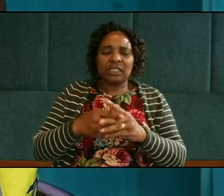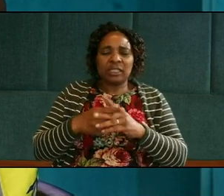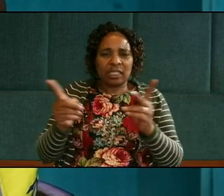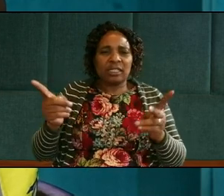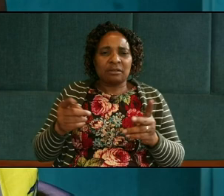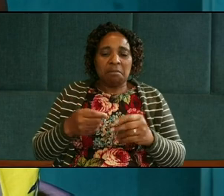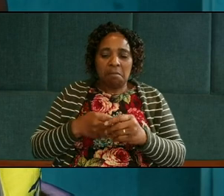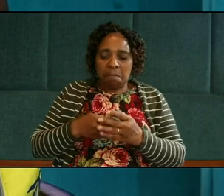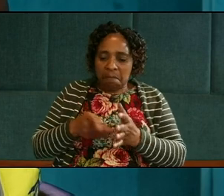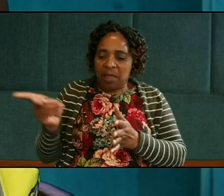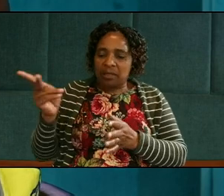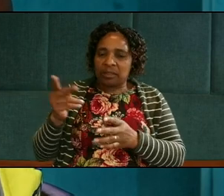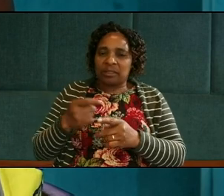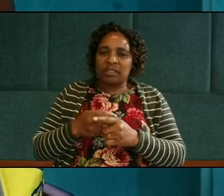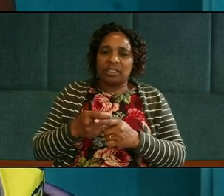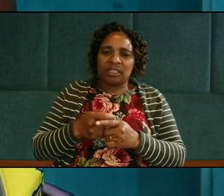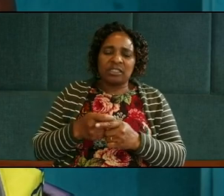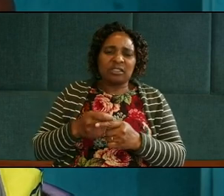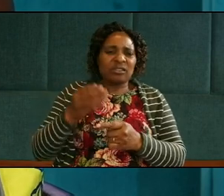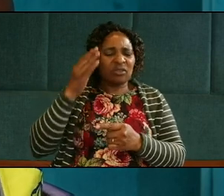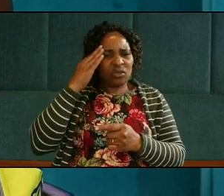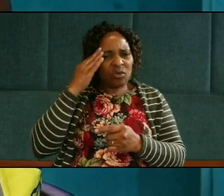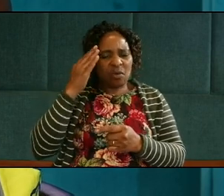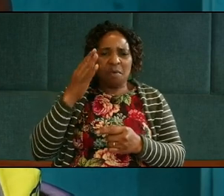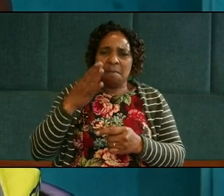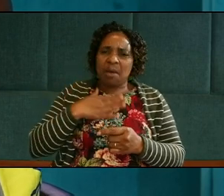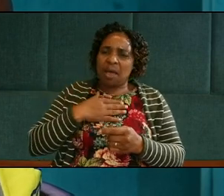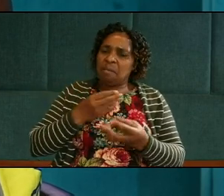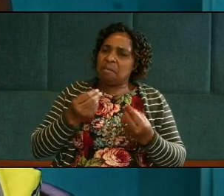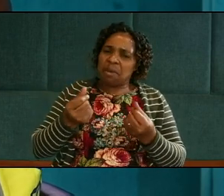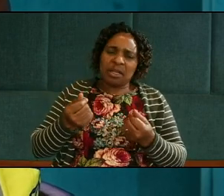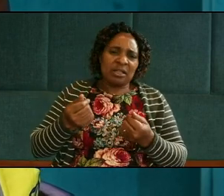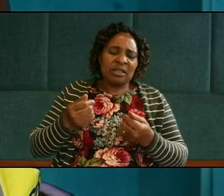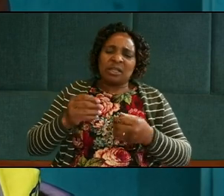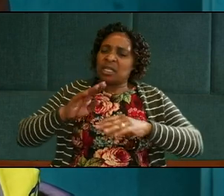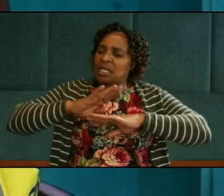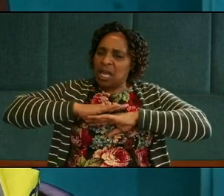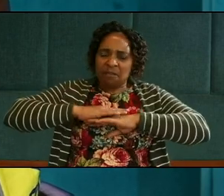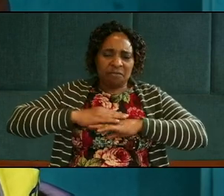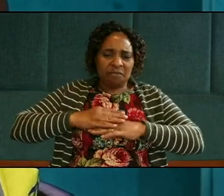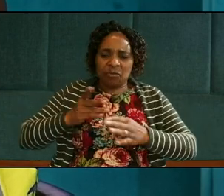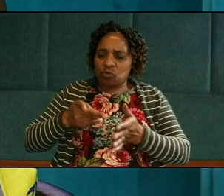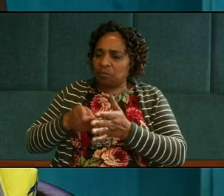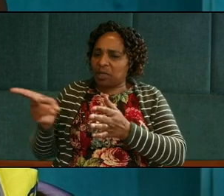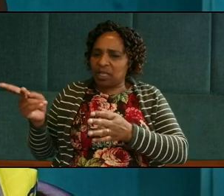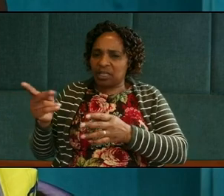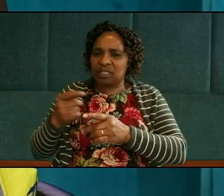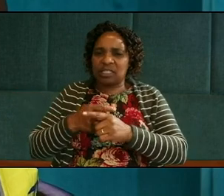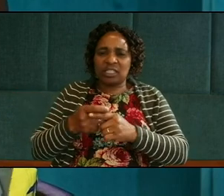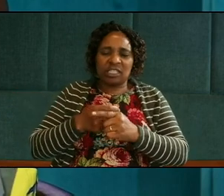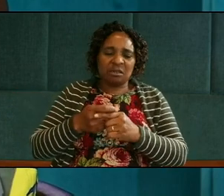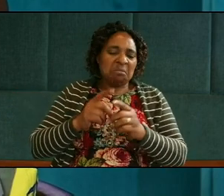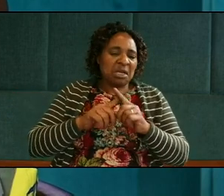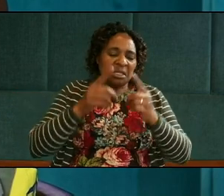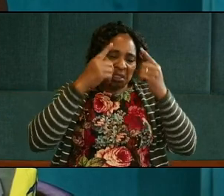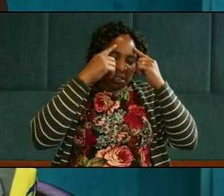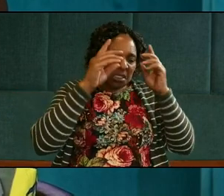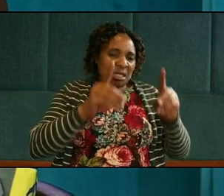tithe. And he was feeling like, you know, my money wouldn't be enough if I pay tithe. But he decided to pay it anyway.